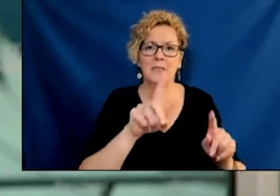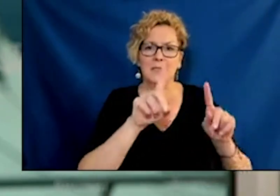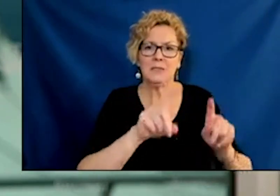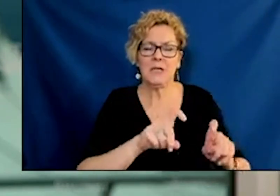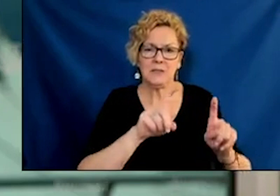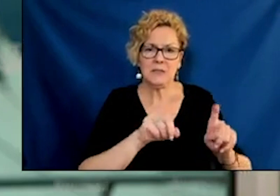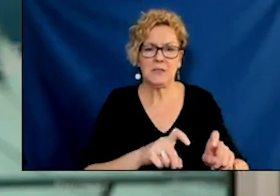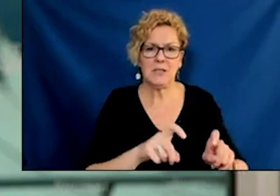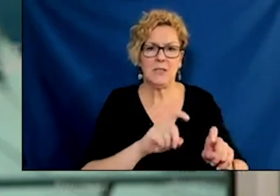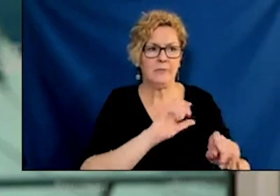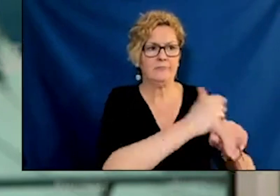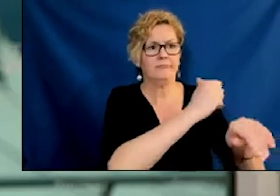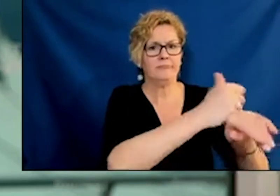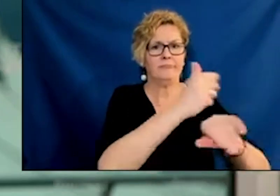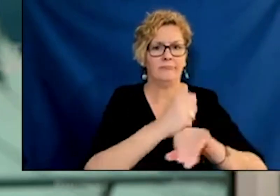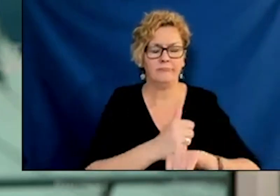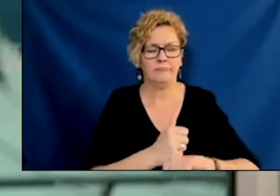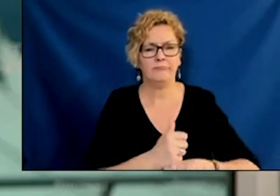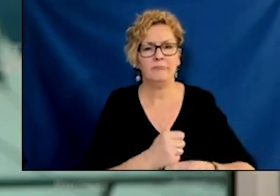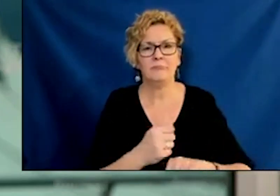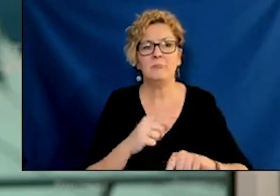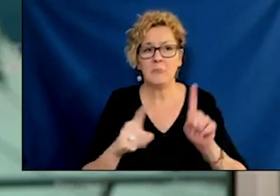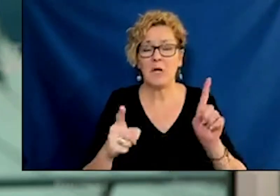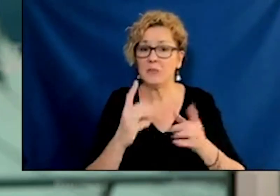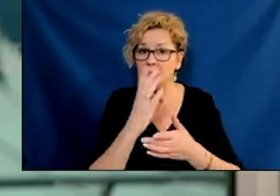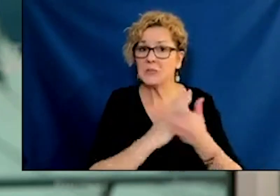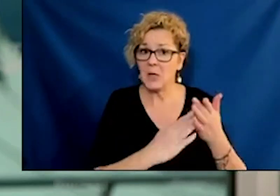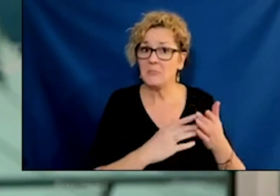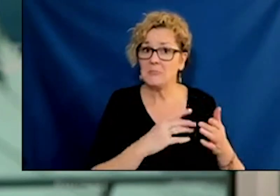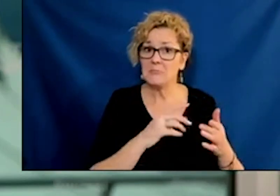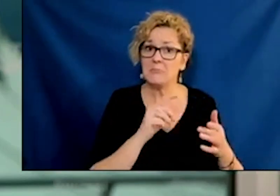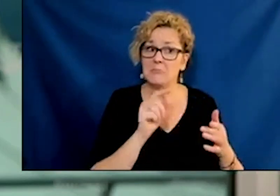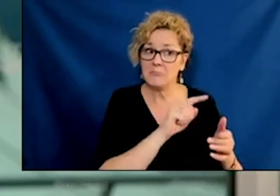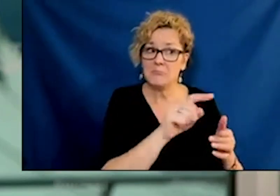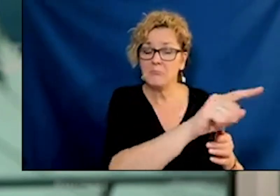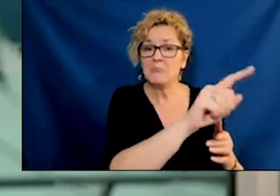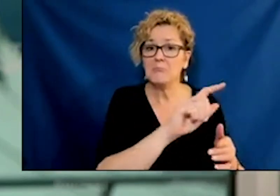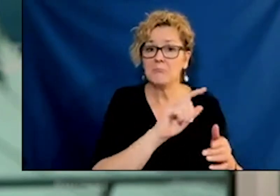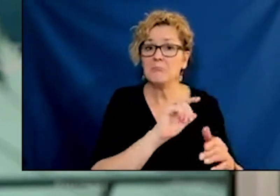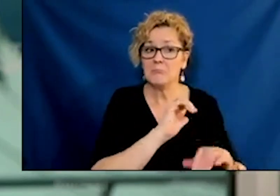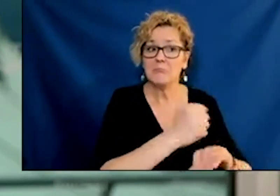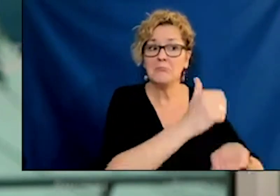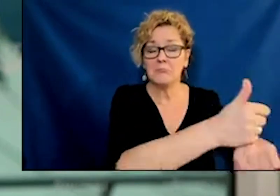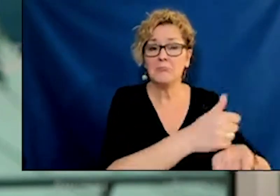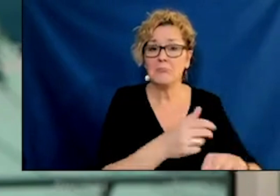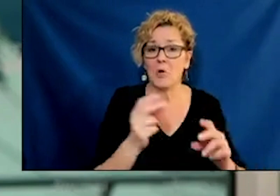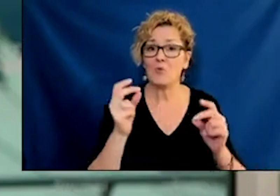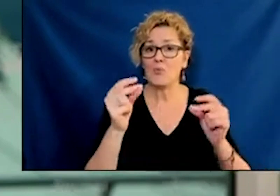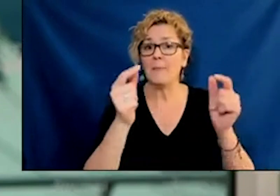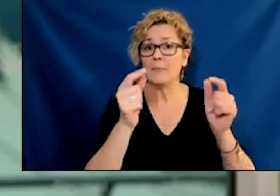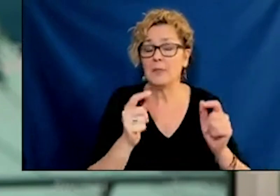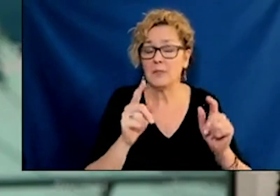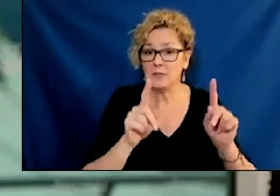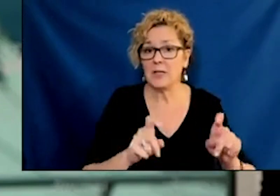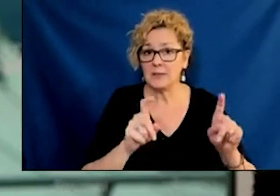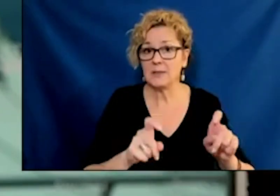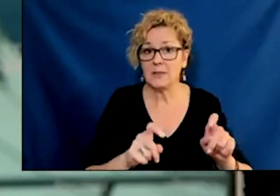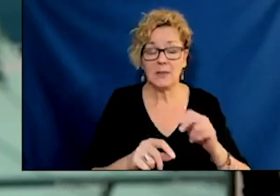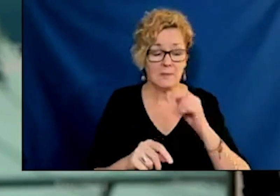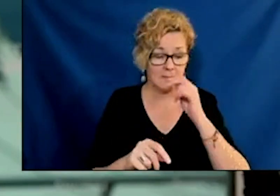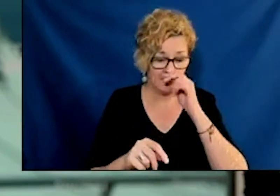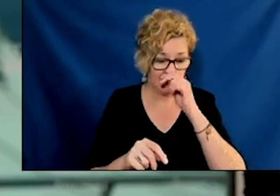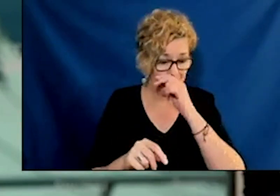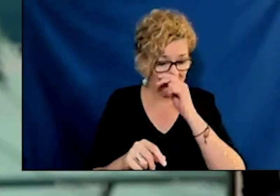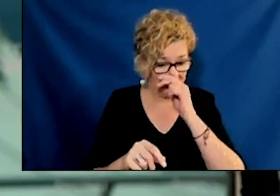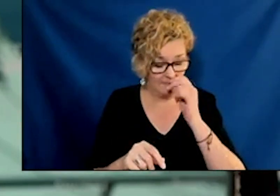important thing that has helped us right now. Whether we use rapid testing in areas where